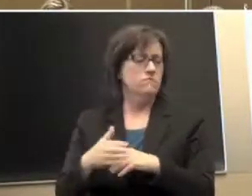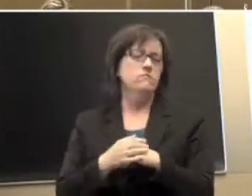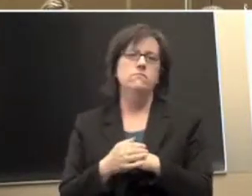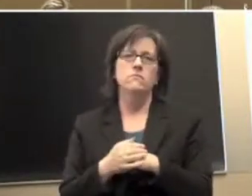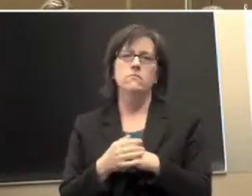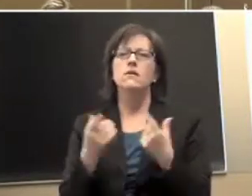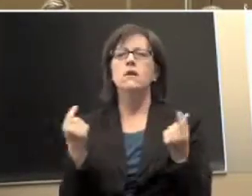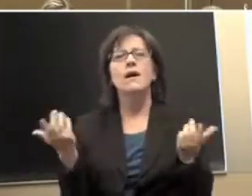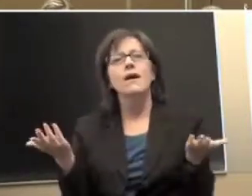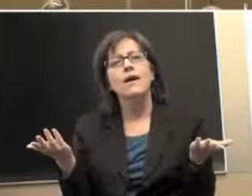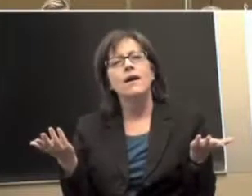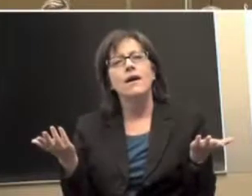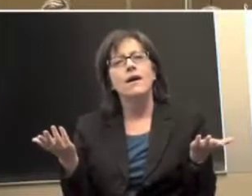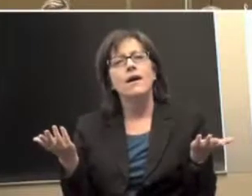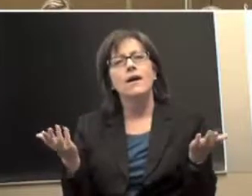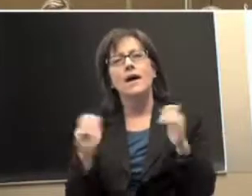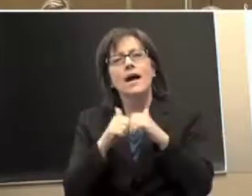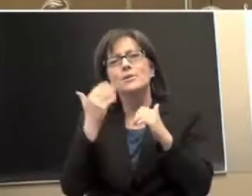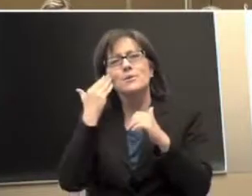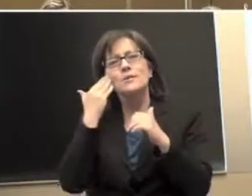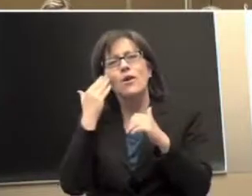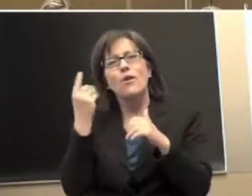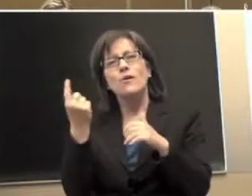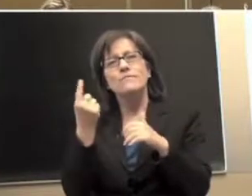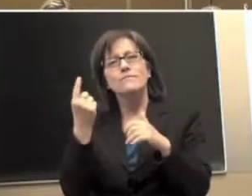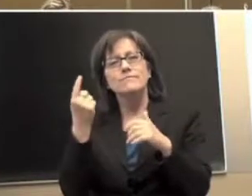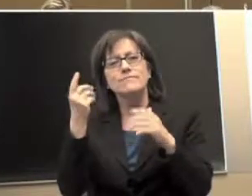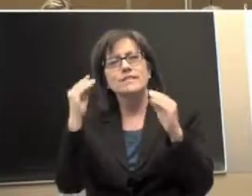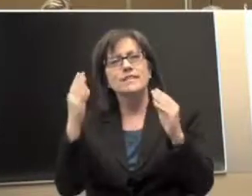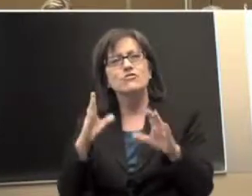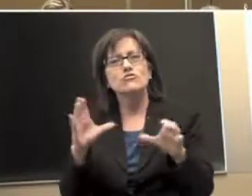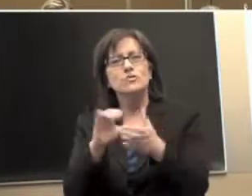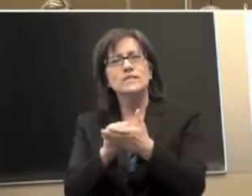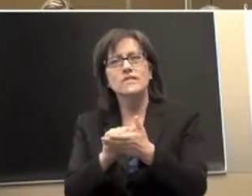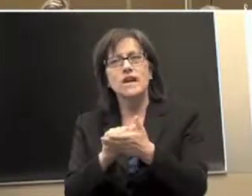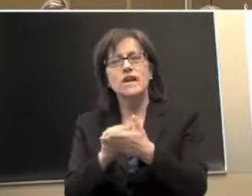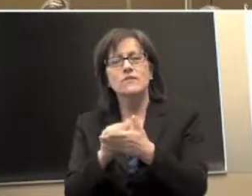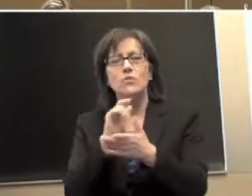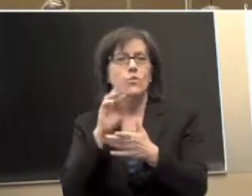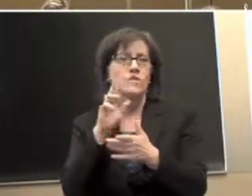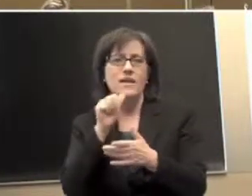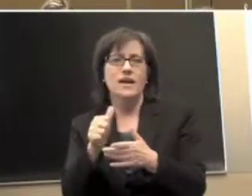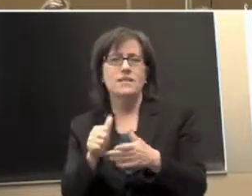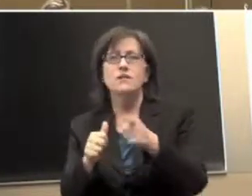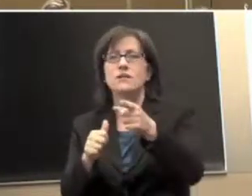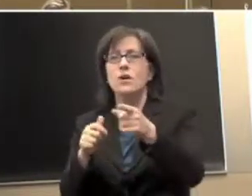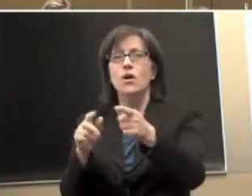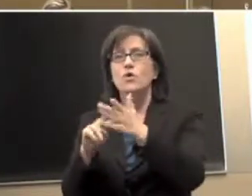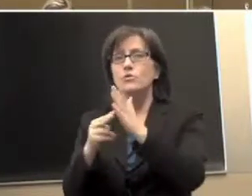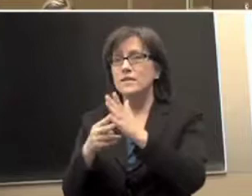How are we going to know whether somebody's doing that or not doing that? Letting him have a break? Yeah.